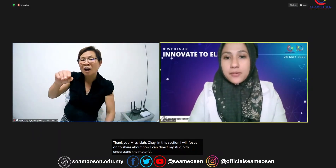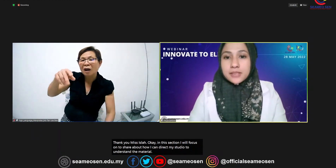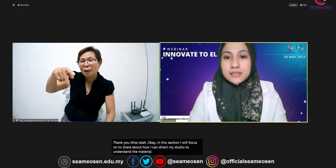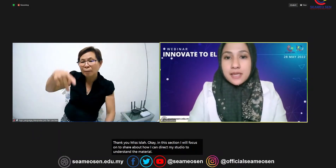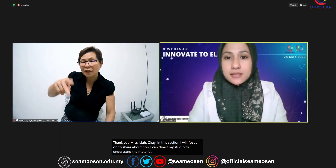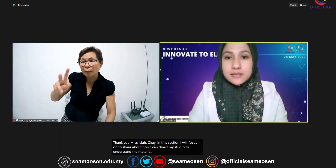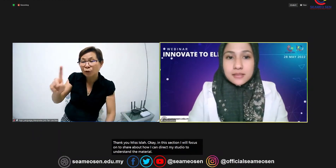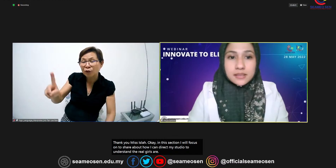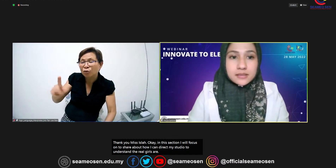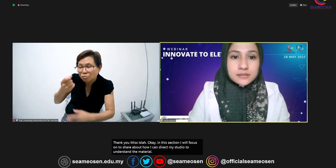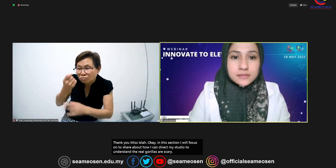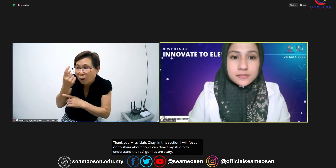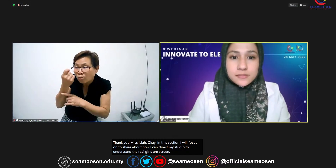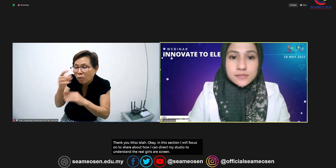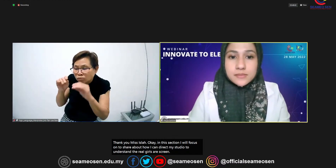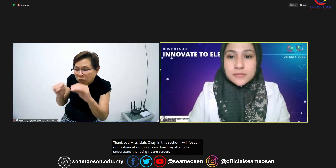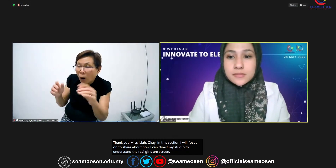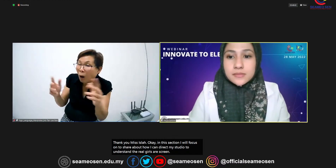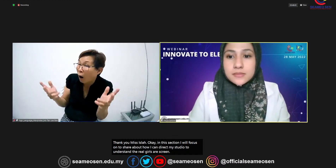Maybe I will share screen.